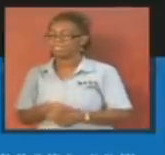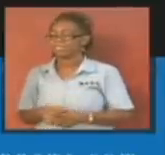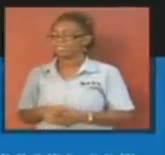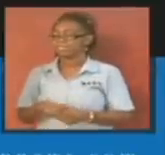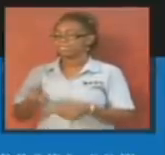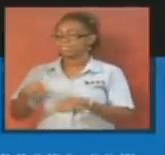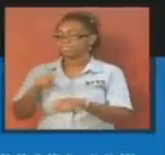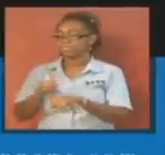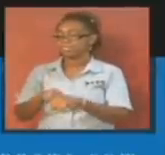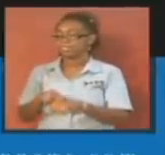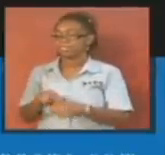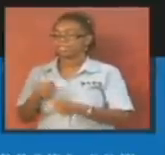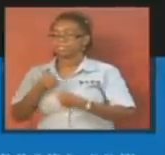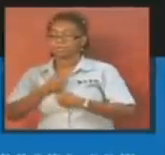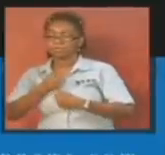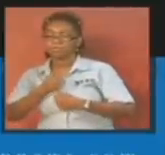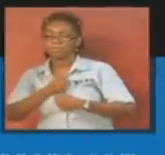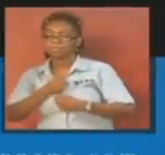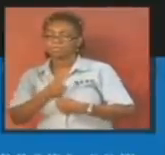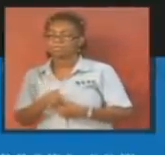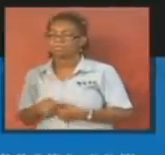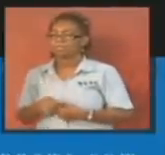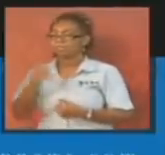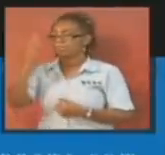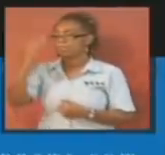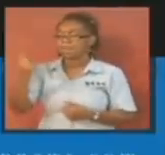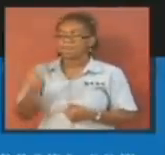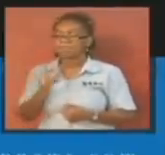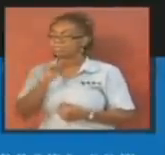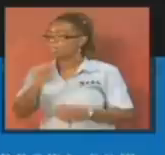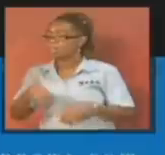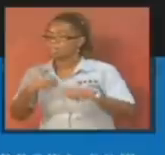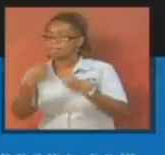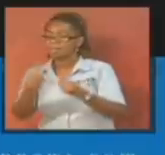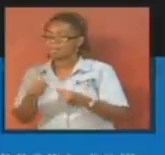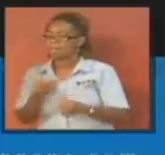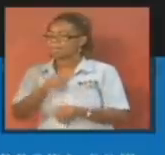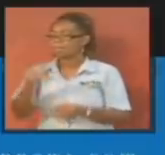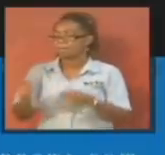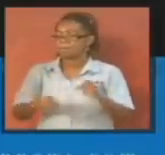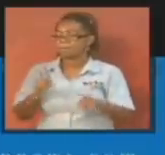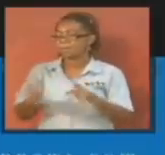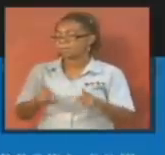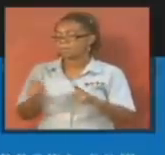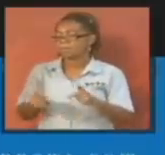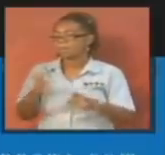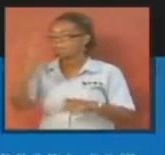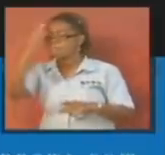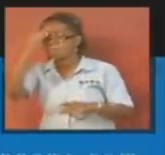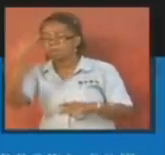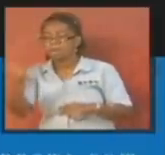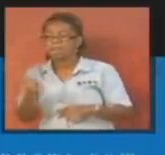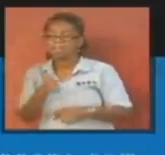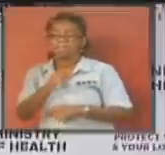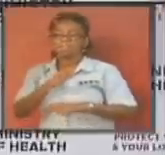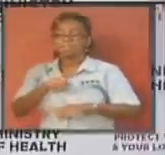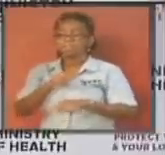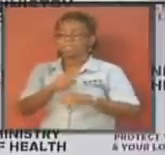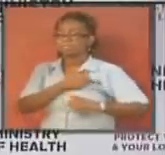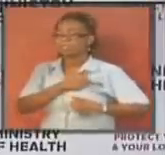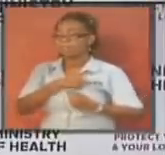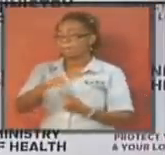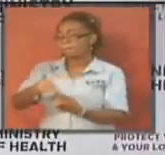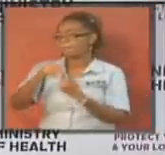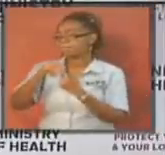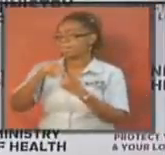What is the procedure? What are the criteria that is used in the selection of certain vaccines for certain groups? Thank you very much.